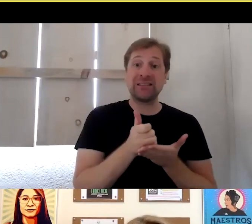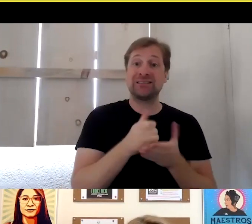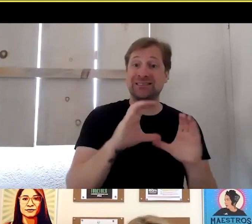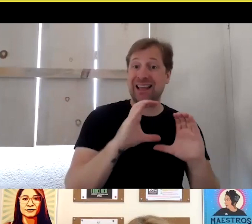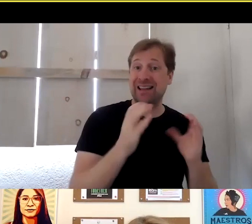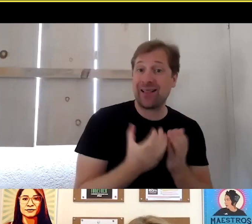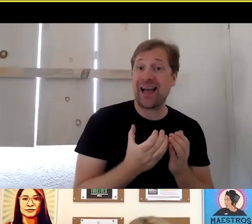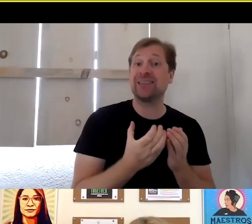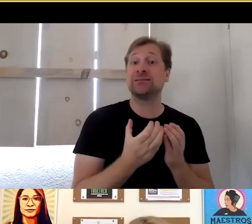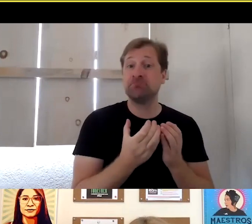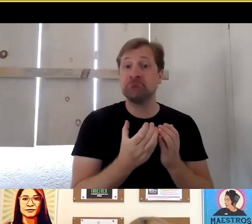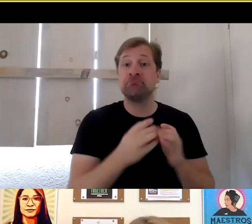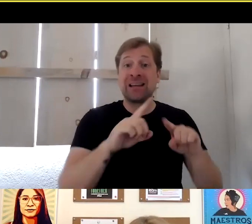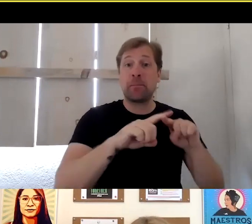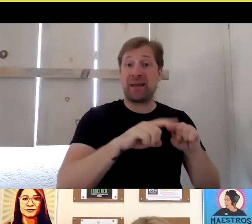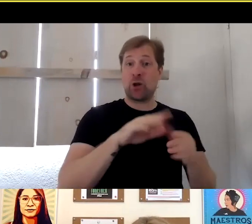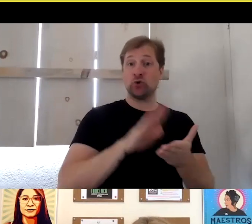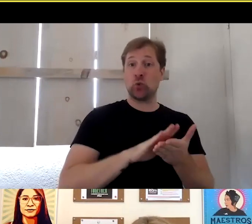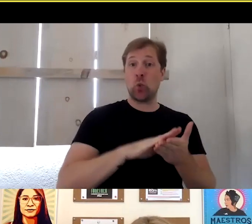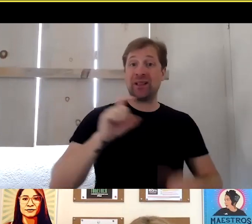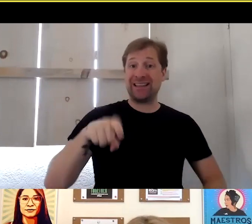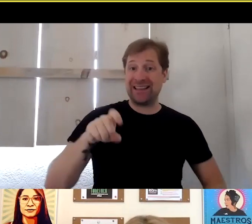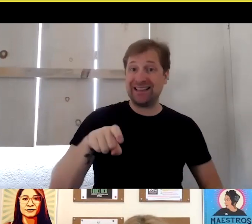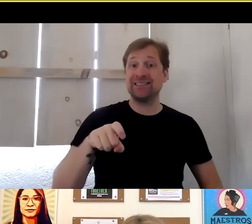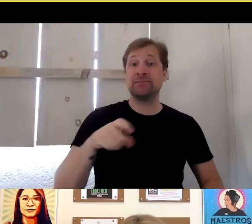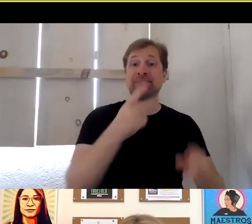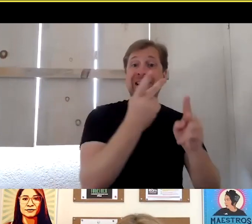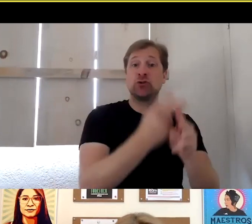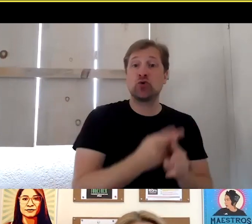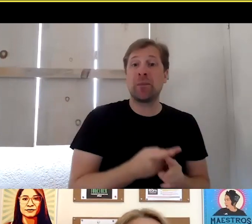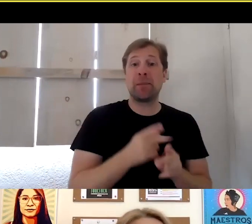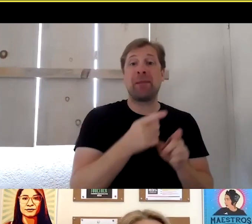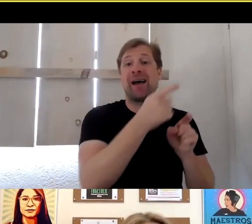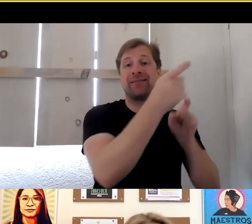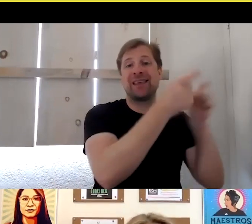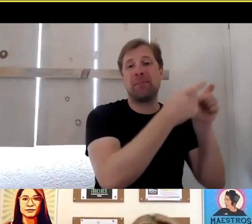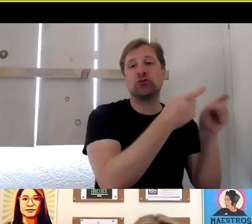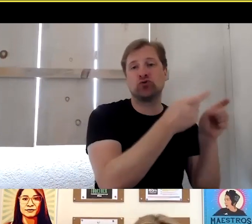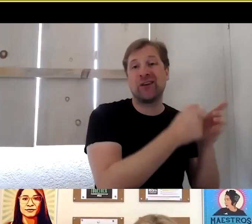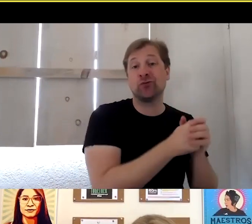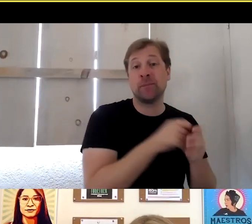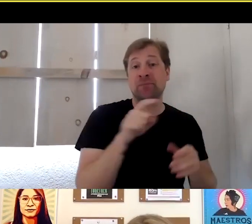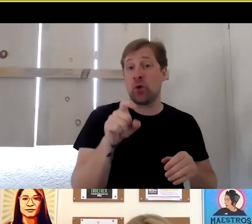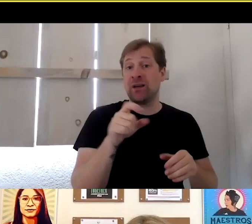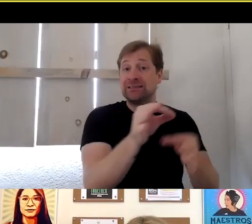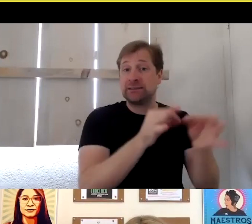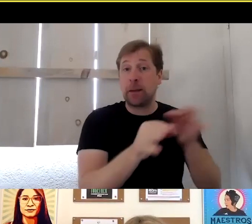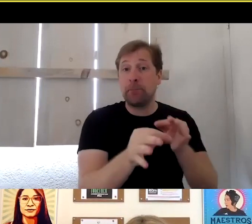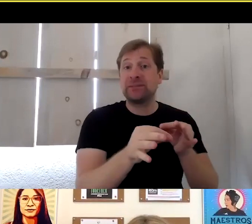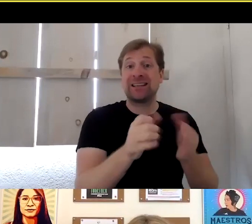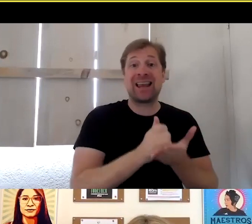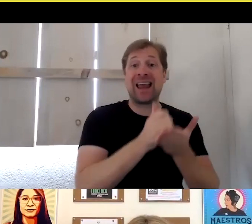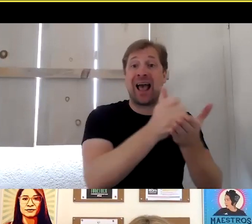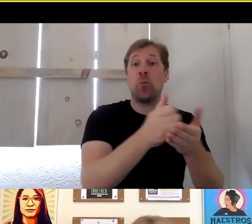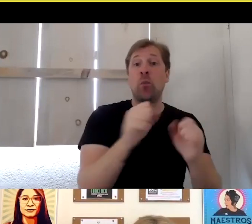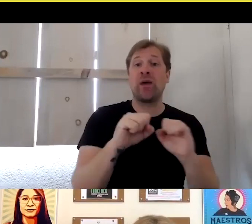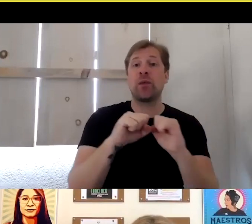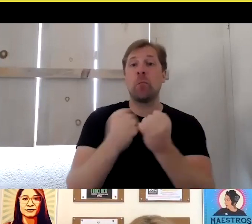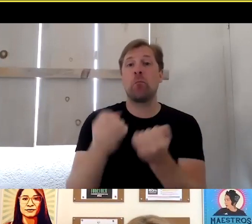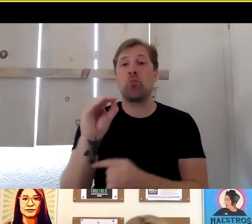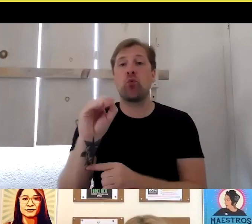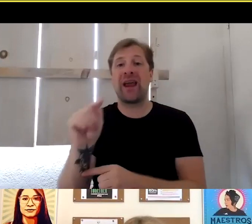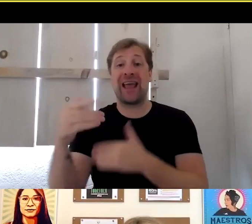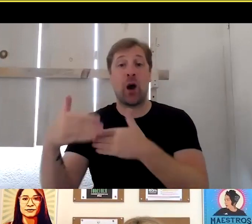class according to school needs as determined by administrators. But they can do things such as help with breakout rooms.